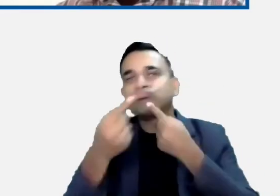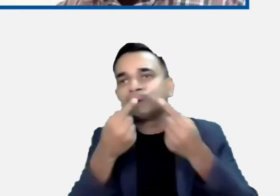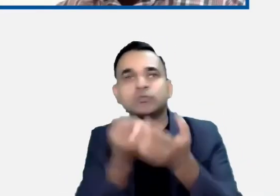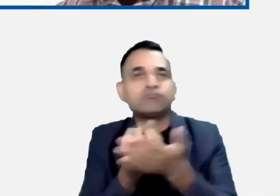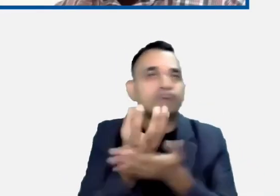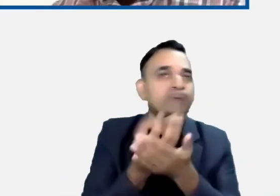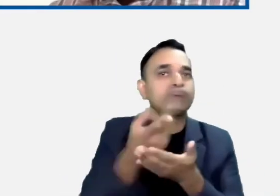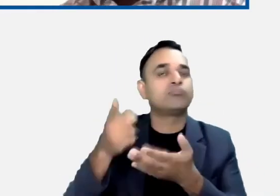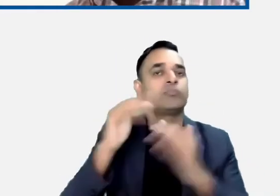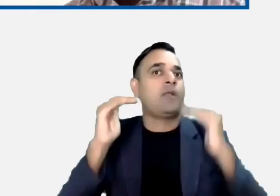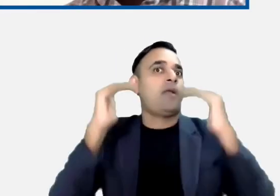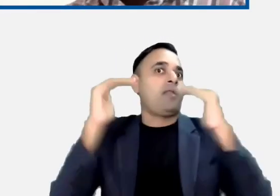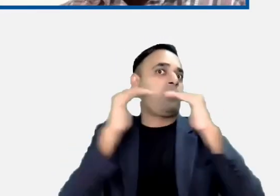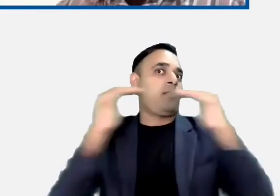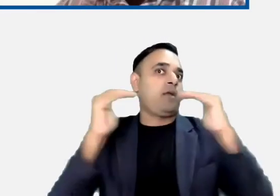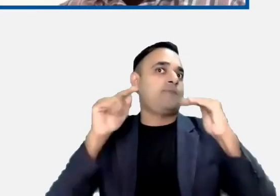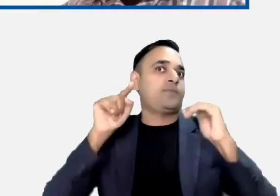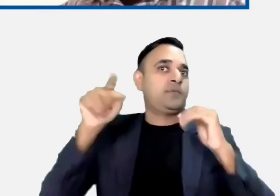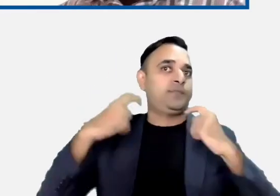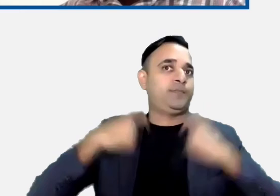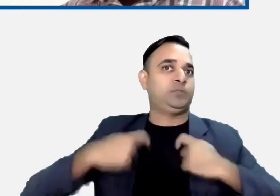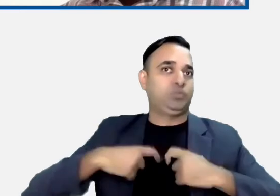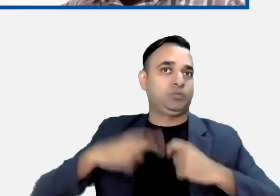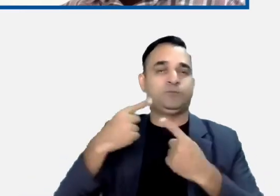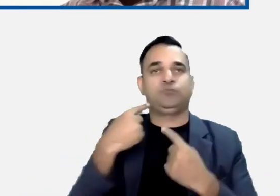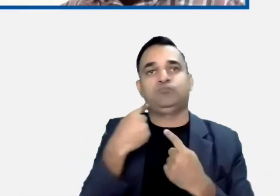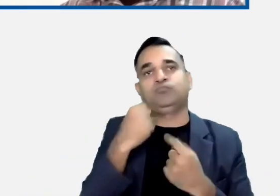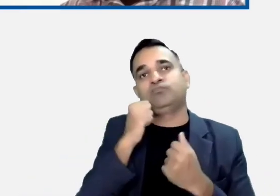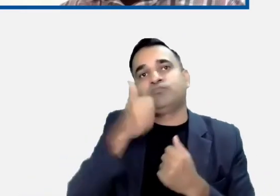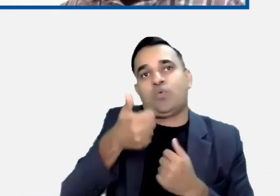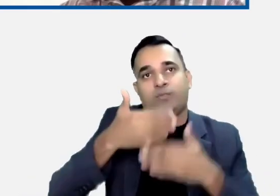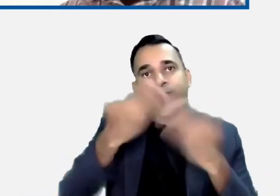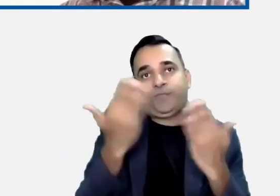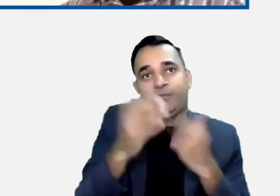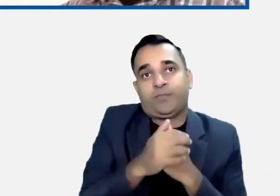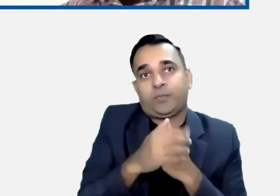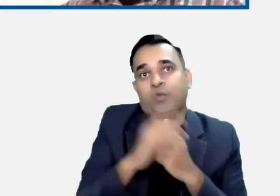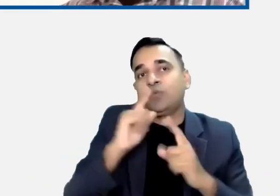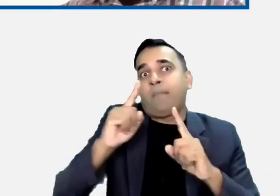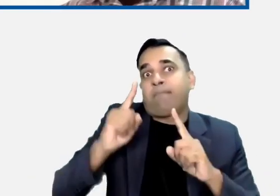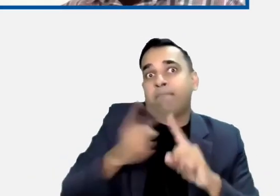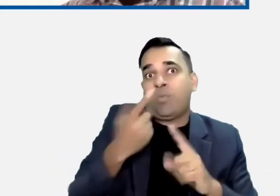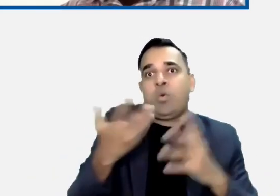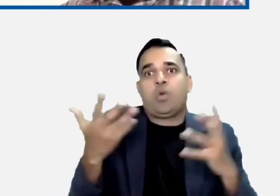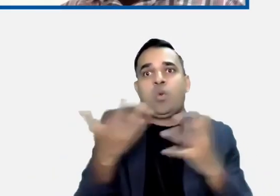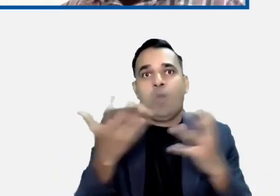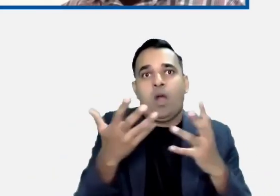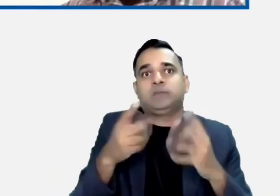happening during the sessions of the drafting committee. And this has been, a